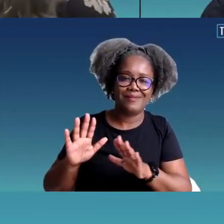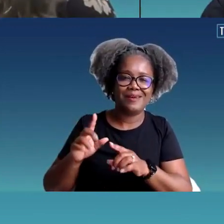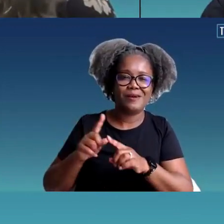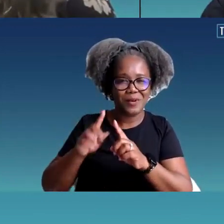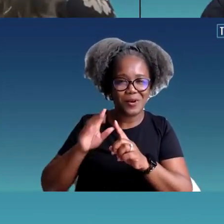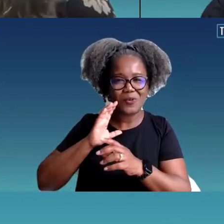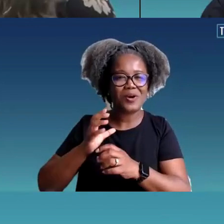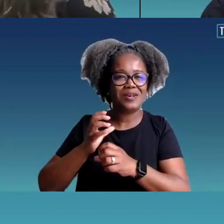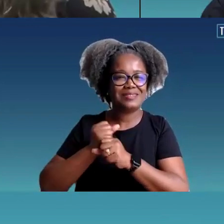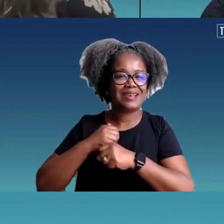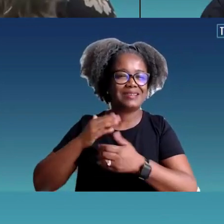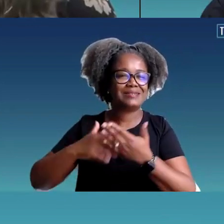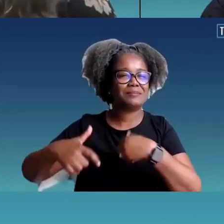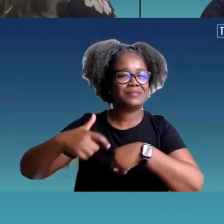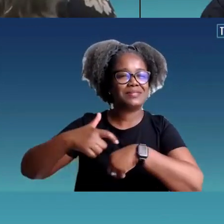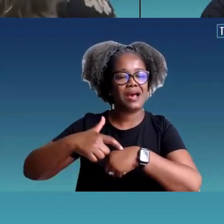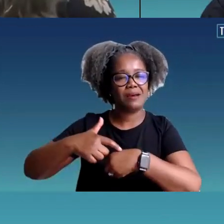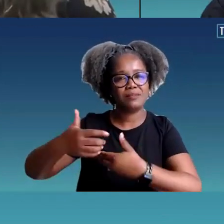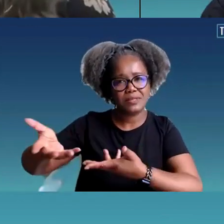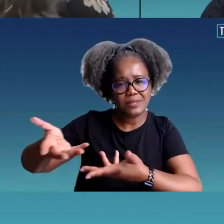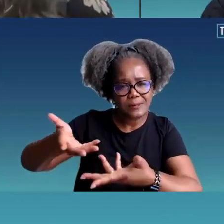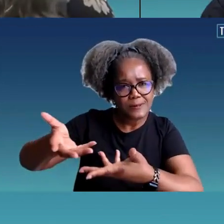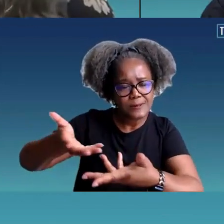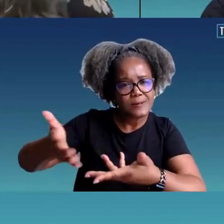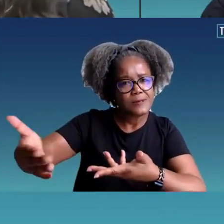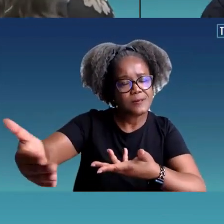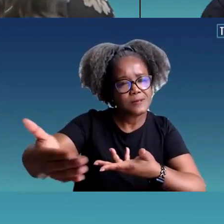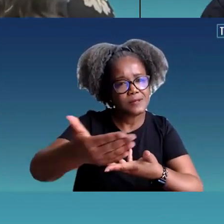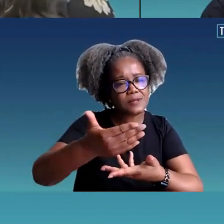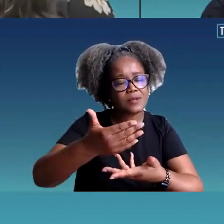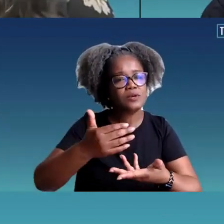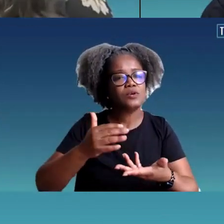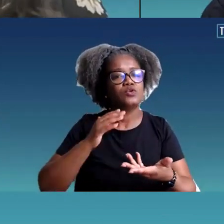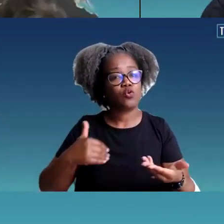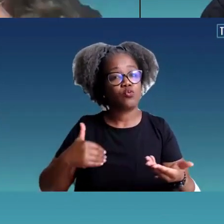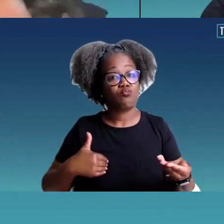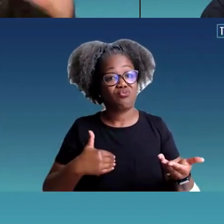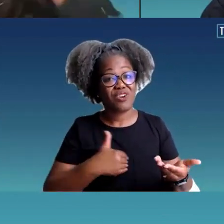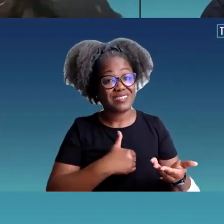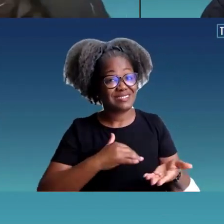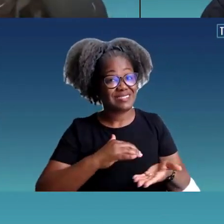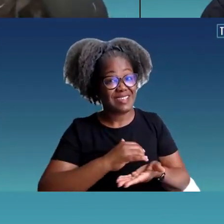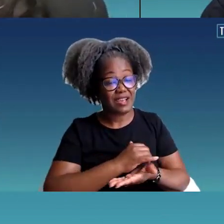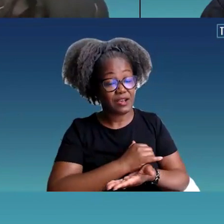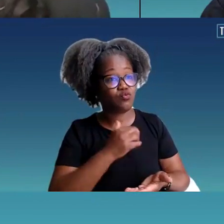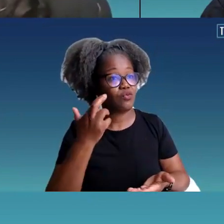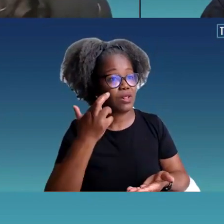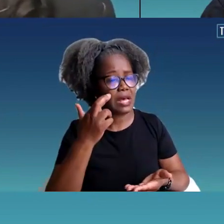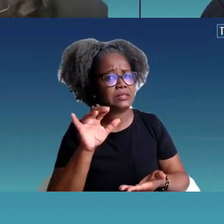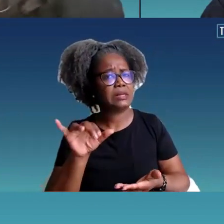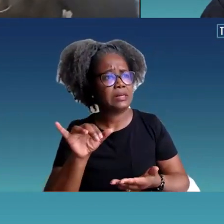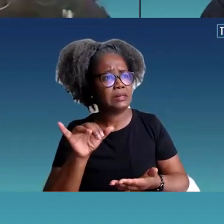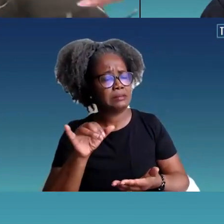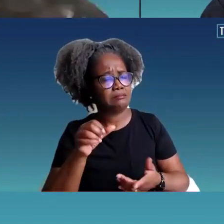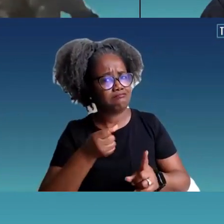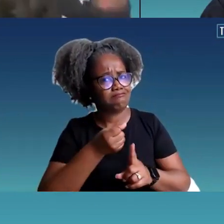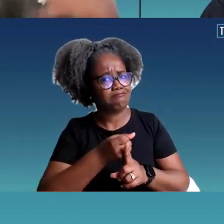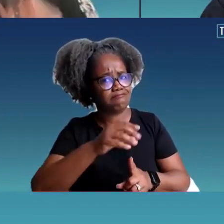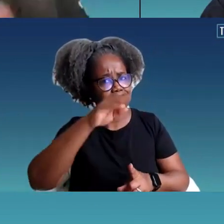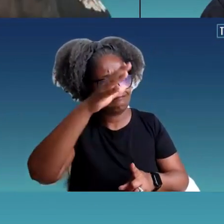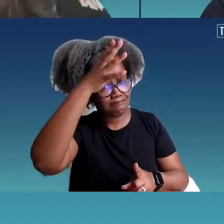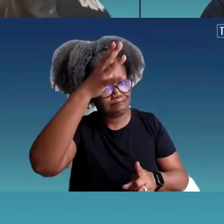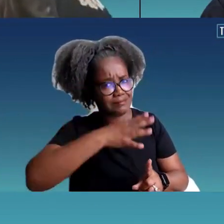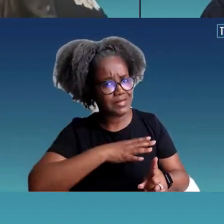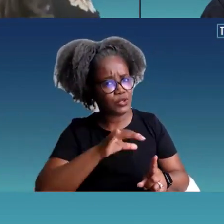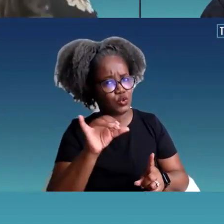cancer, we said we wanted to make sure that we could include men too. And so breast cancer and lung cancer were the focus of our ACURE study. And so I think